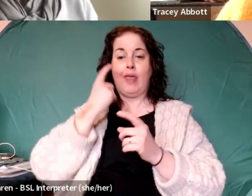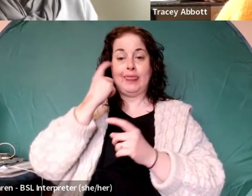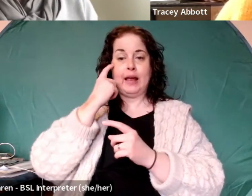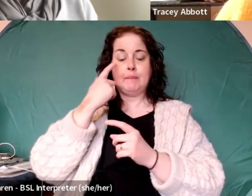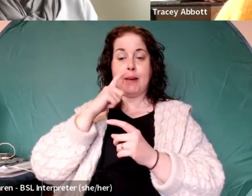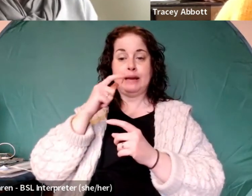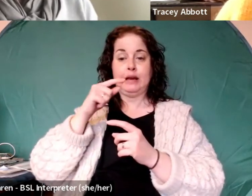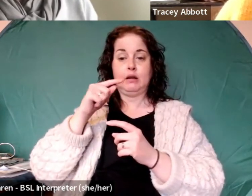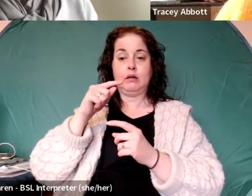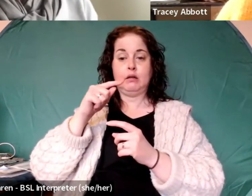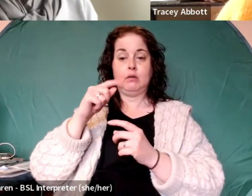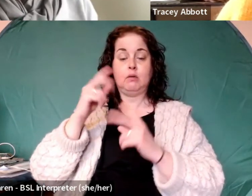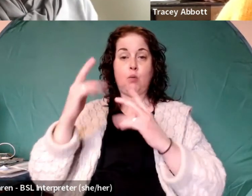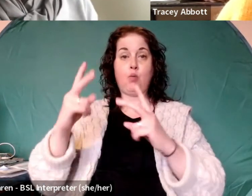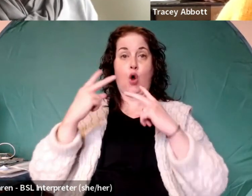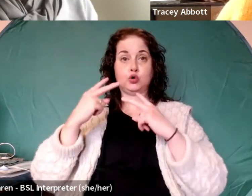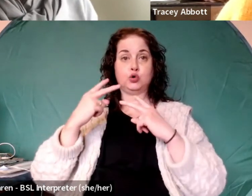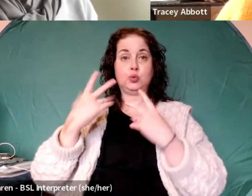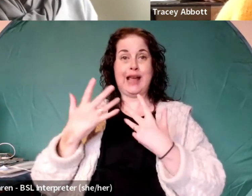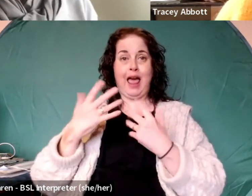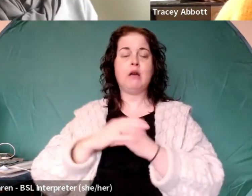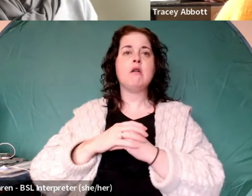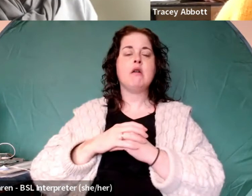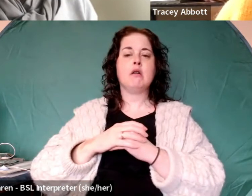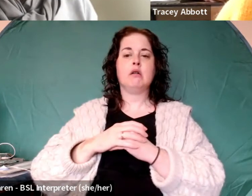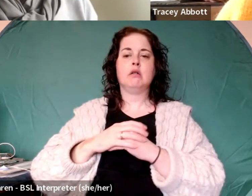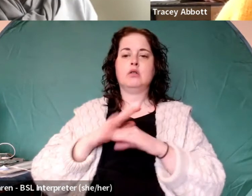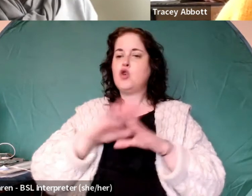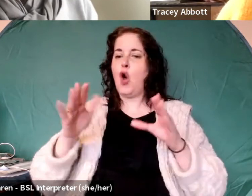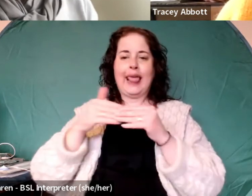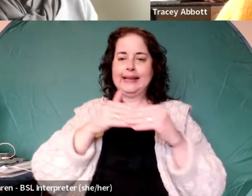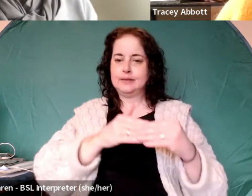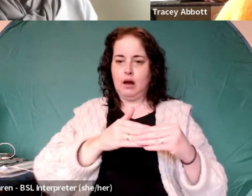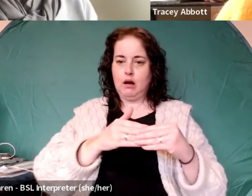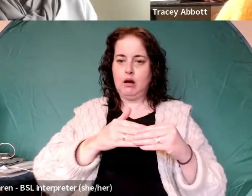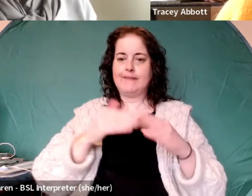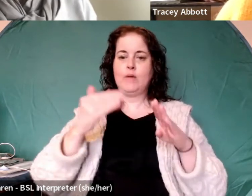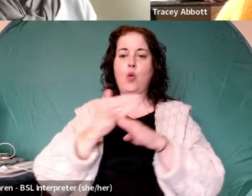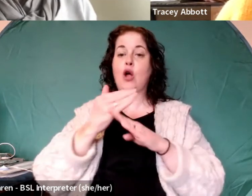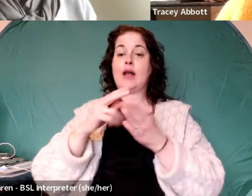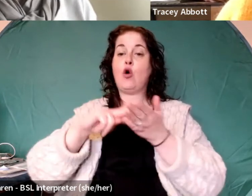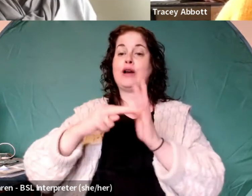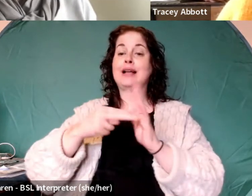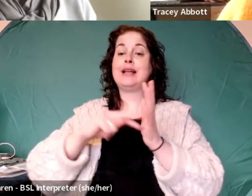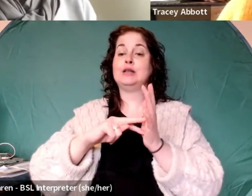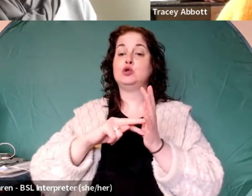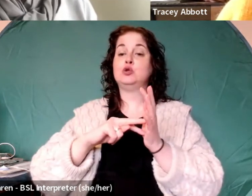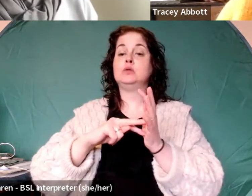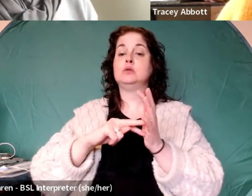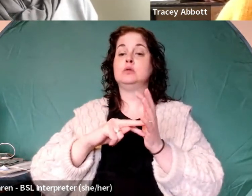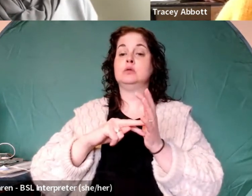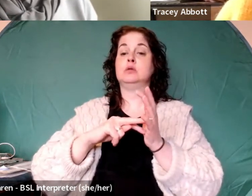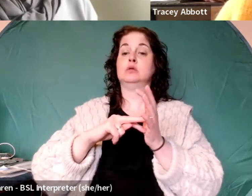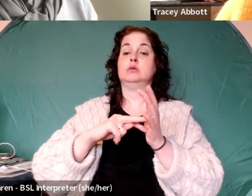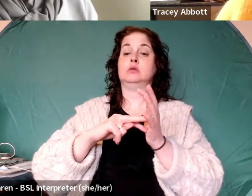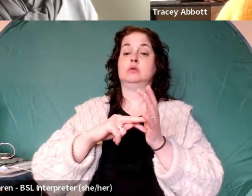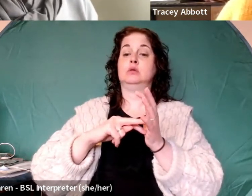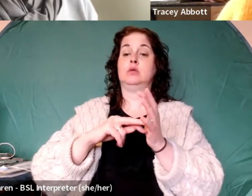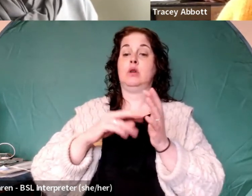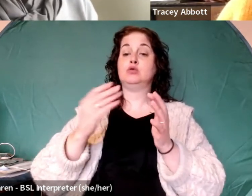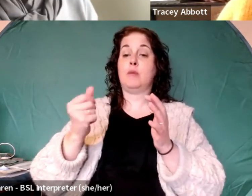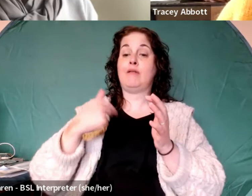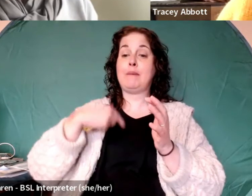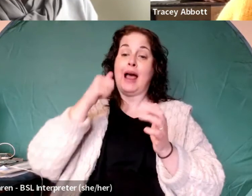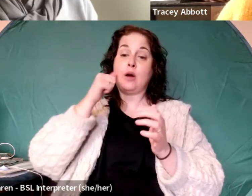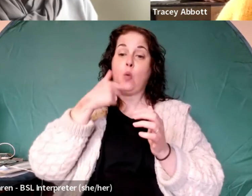on the call are probably not leaders. So if they're working in an organisation where, some of them I